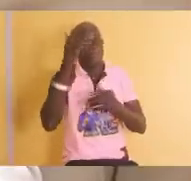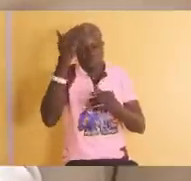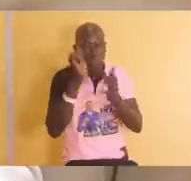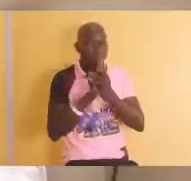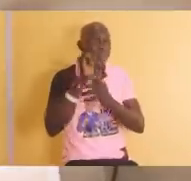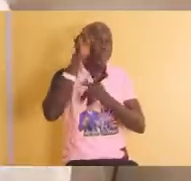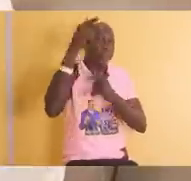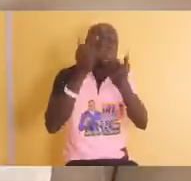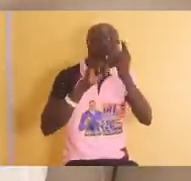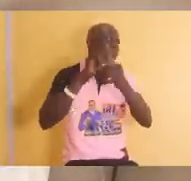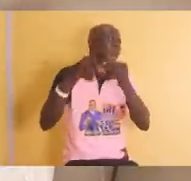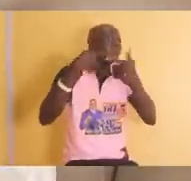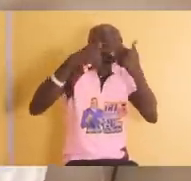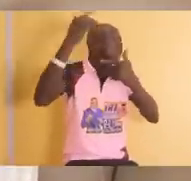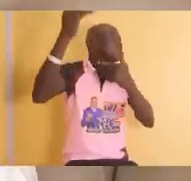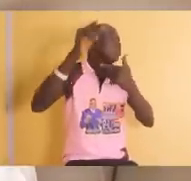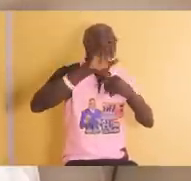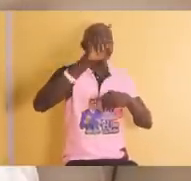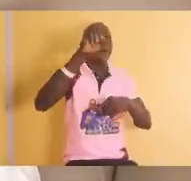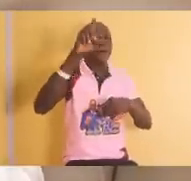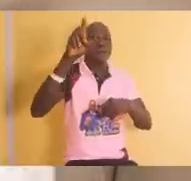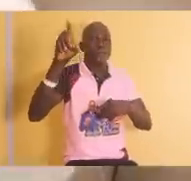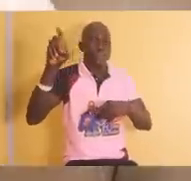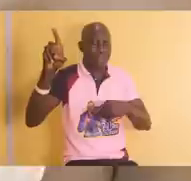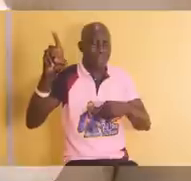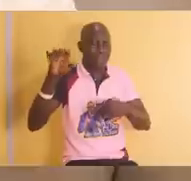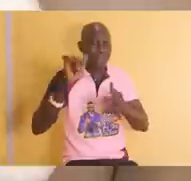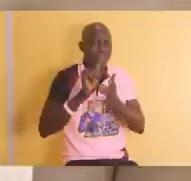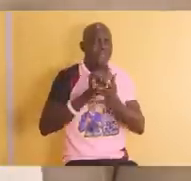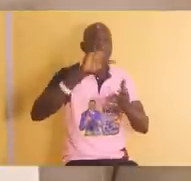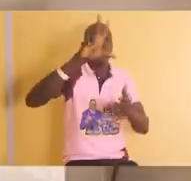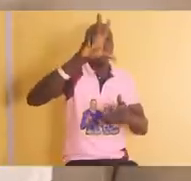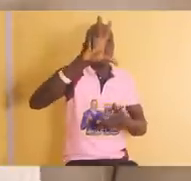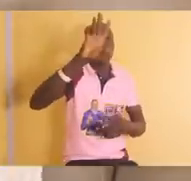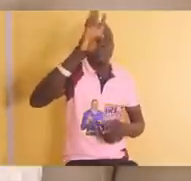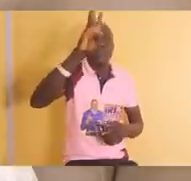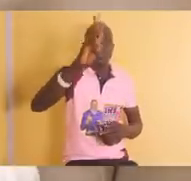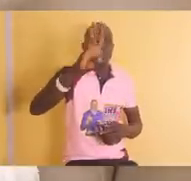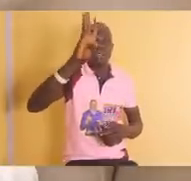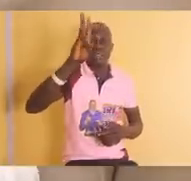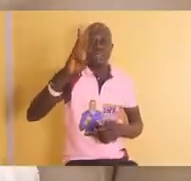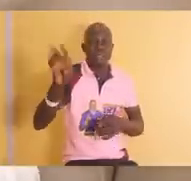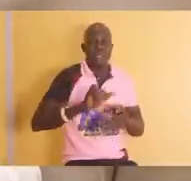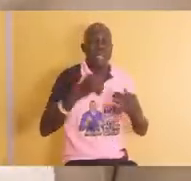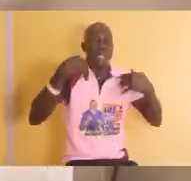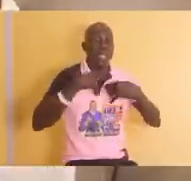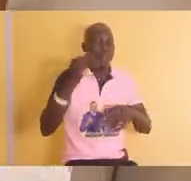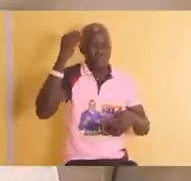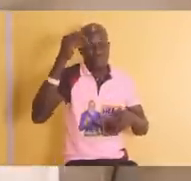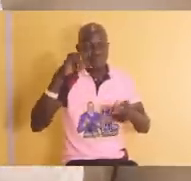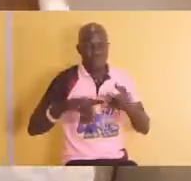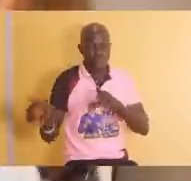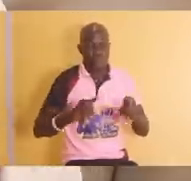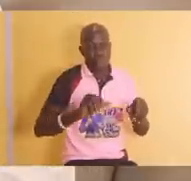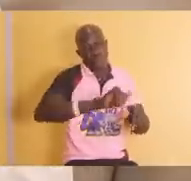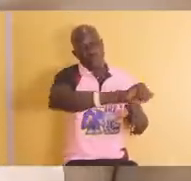time. Part of the people that went ọgọ́rùn ni wọ́n. They are 100 in number. 66 ni wọ́n lórí ọ̀fẹ́ àti ṣe. 66 are privileged to do.